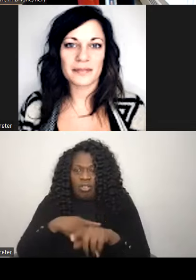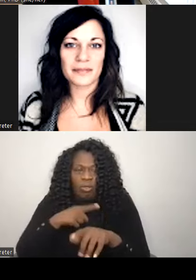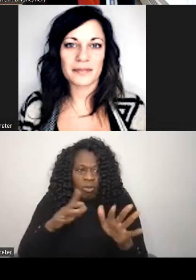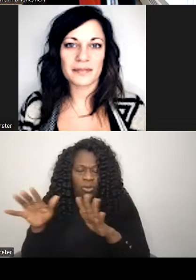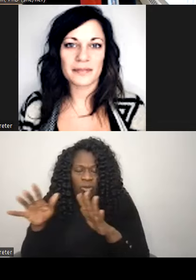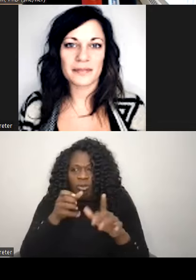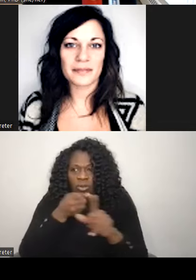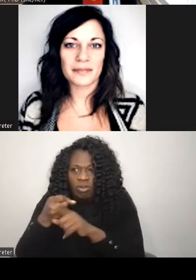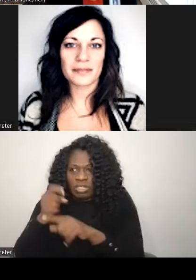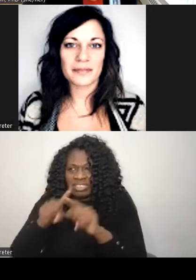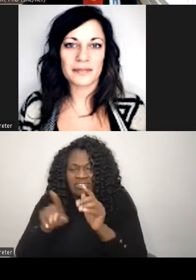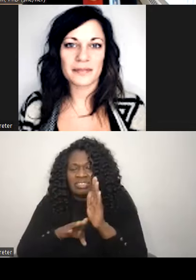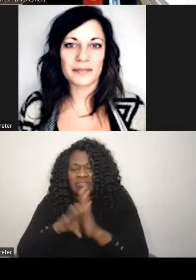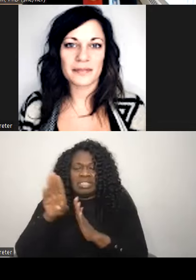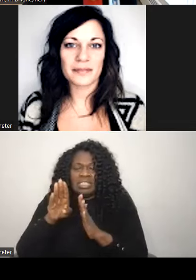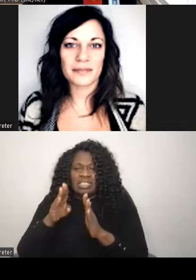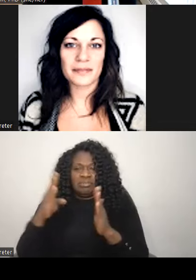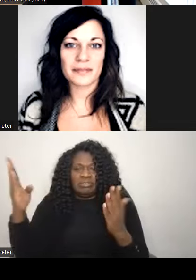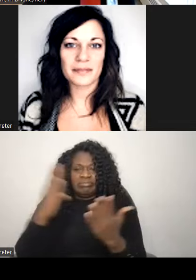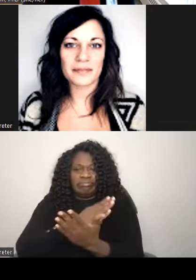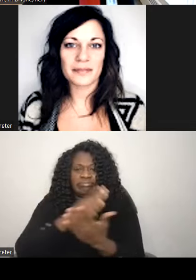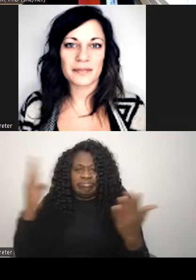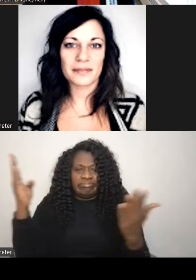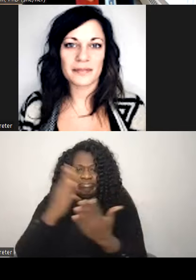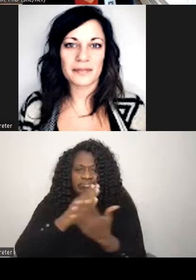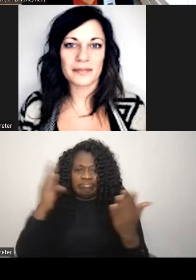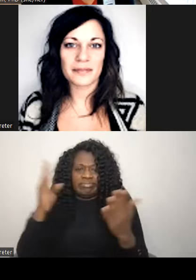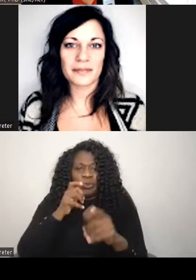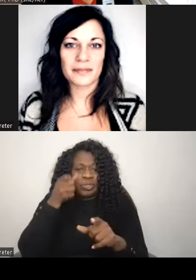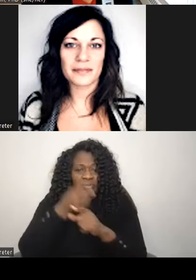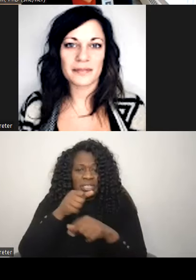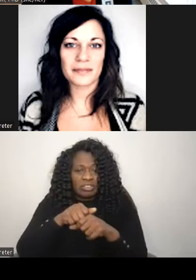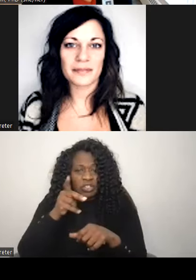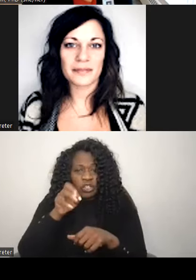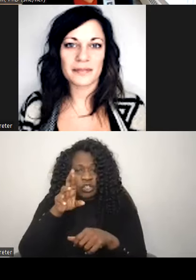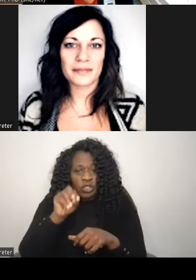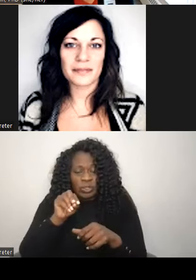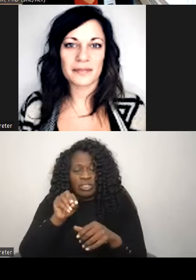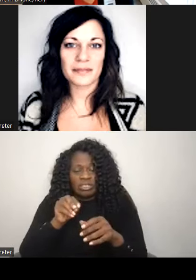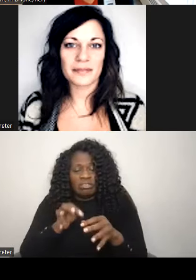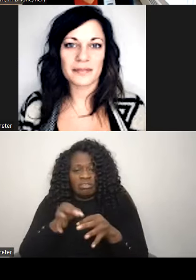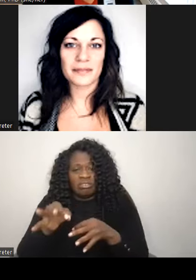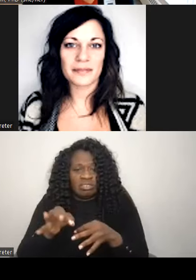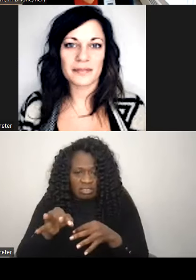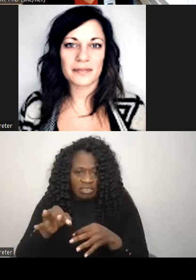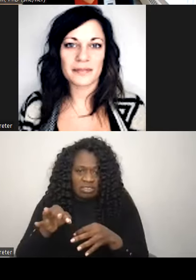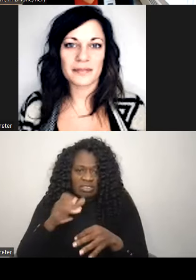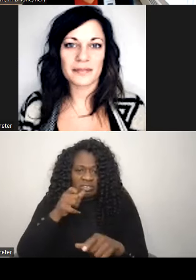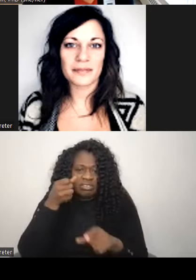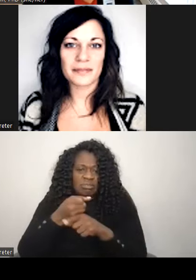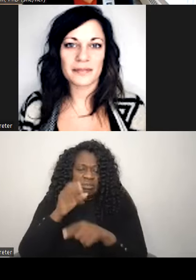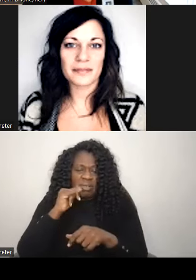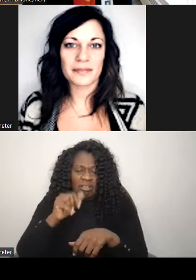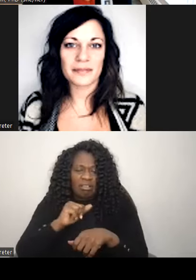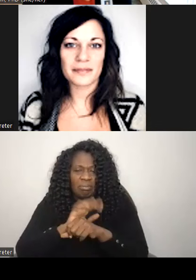be on different developmental trajectories, with children who were impacted by neurodevelopmental disorders being disproportionately impacted by the pandemic,